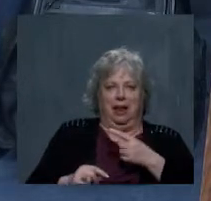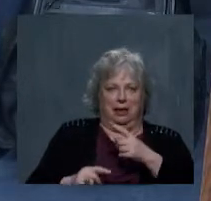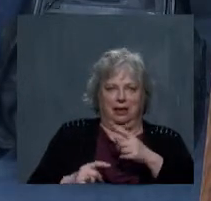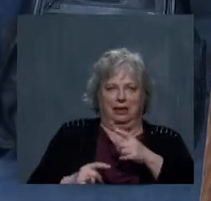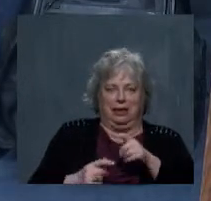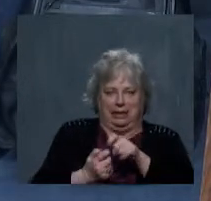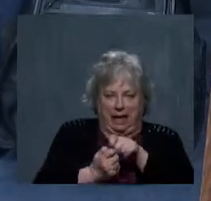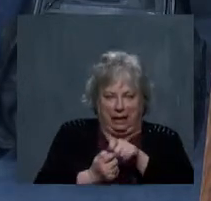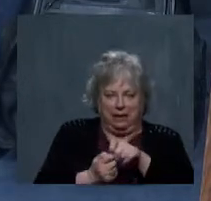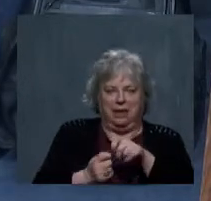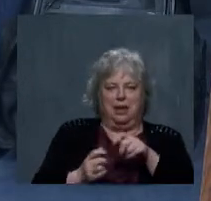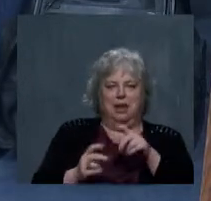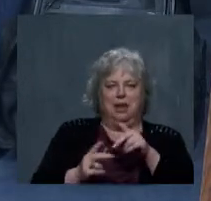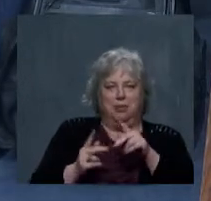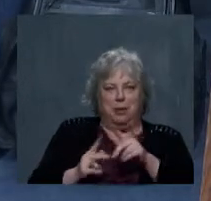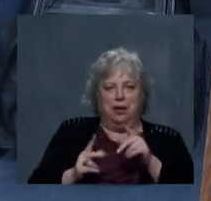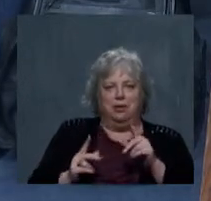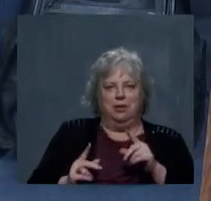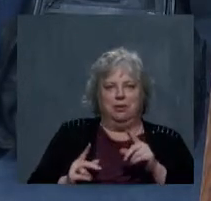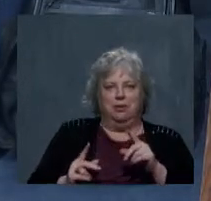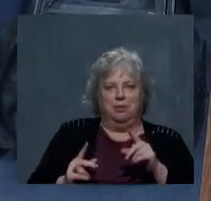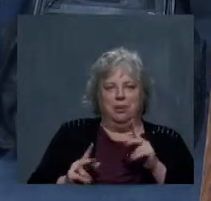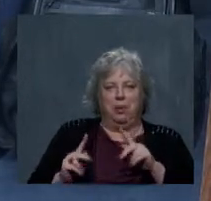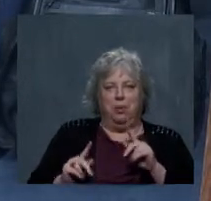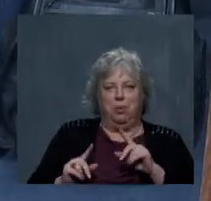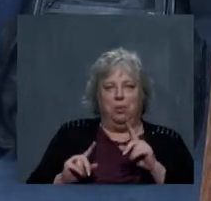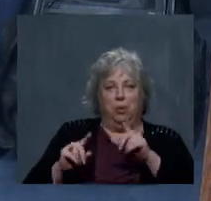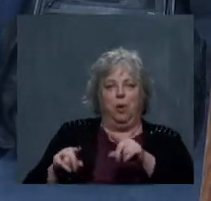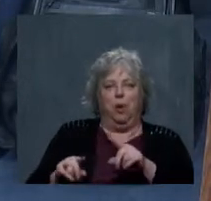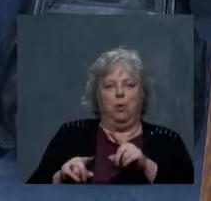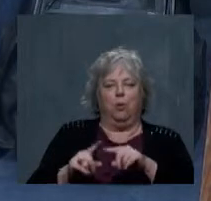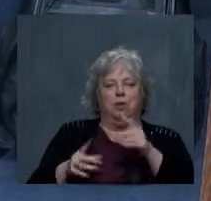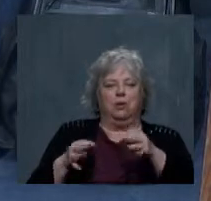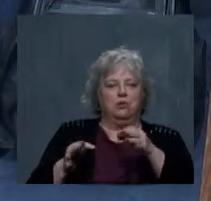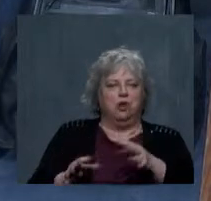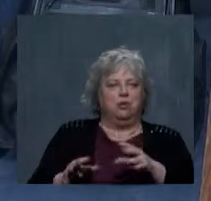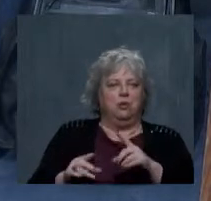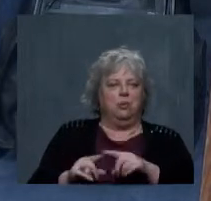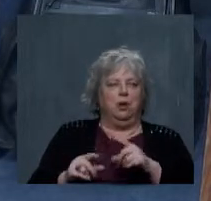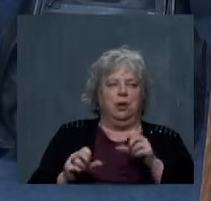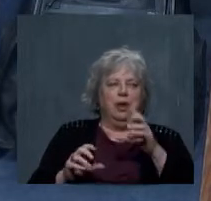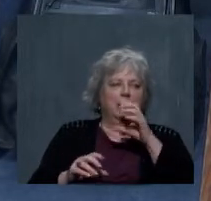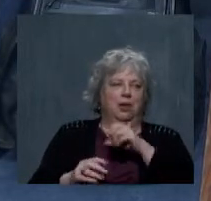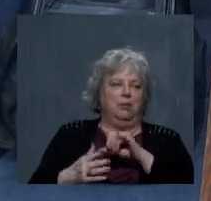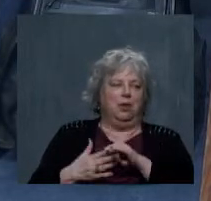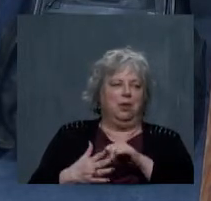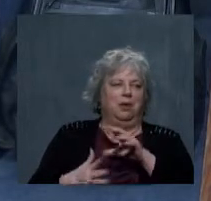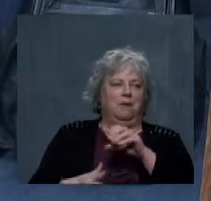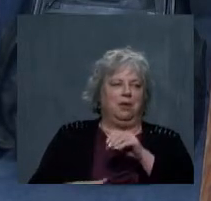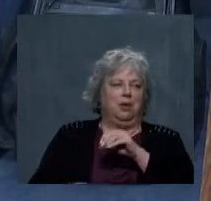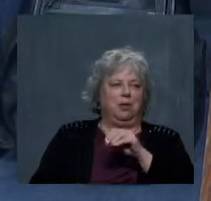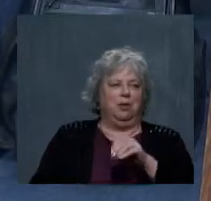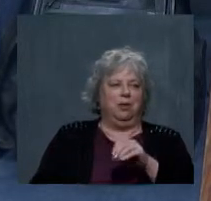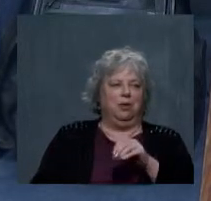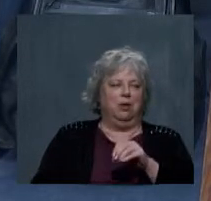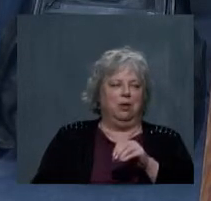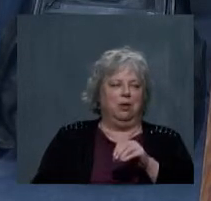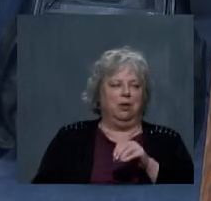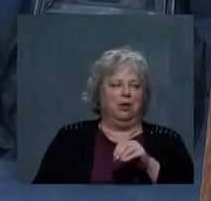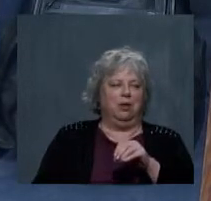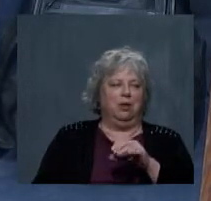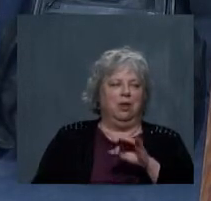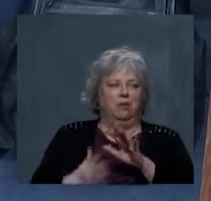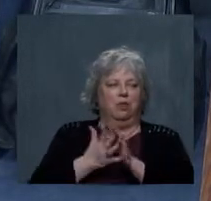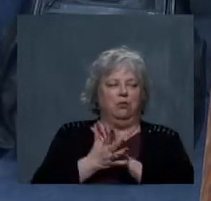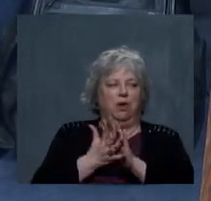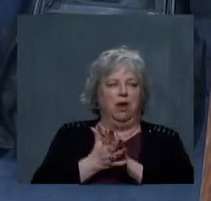trip distribution is kind of a judgment. You guys can also estimate, is 50%, you know, or 50% of the